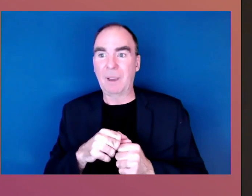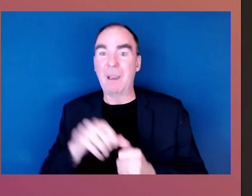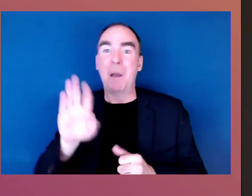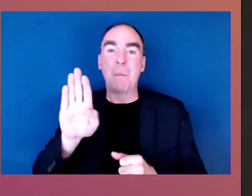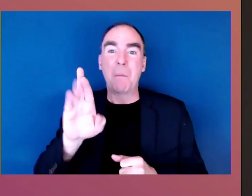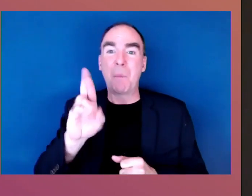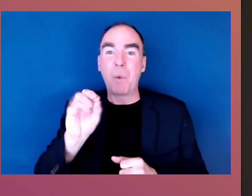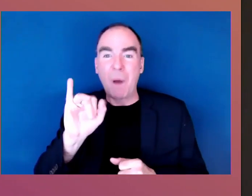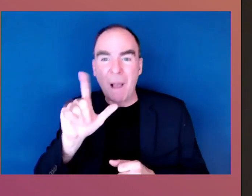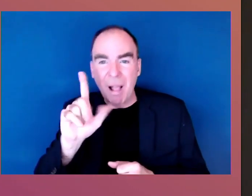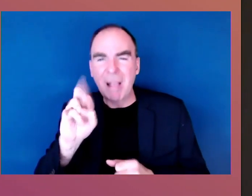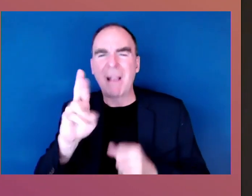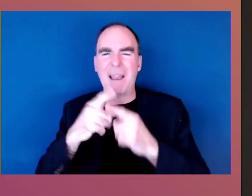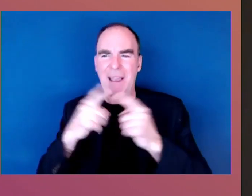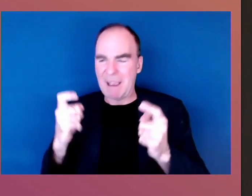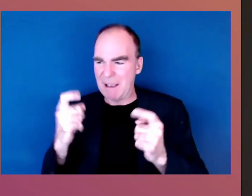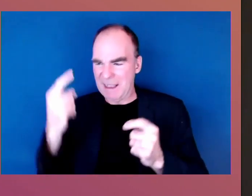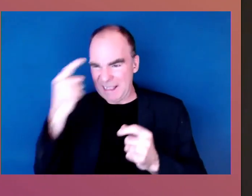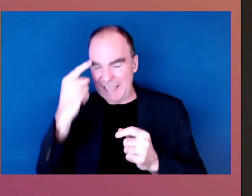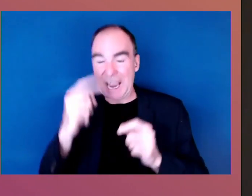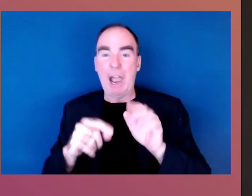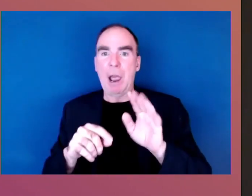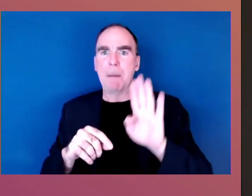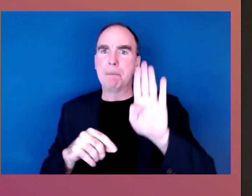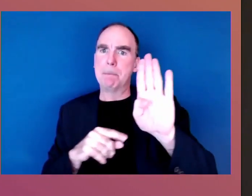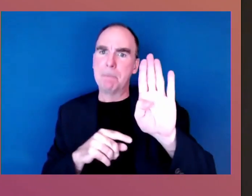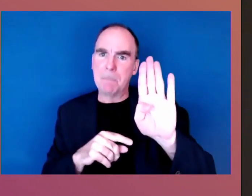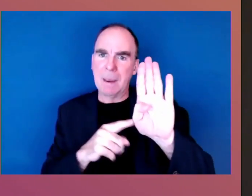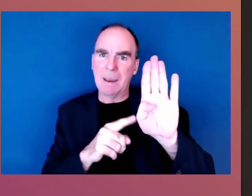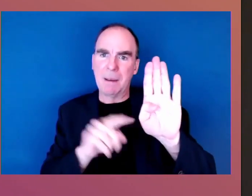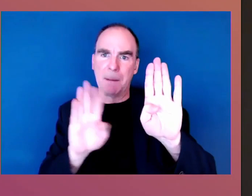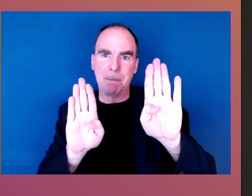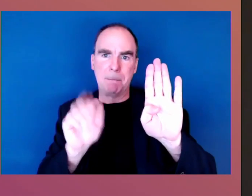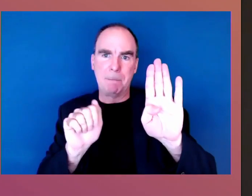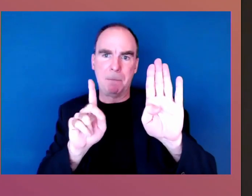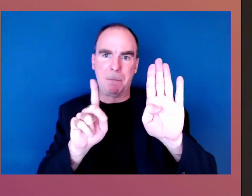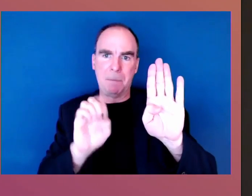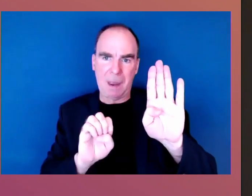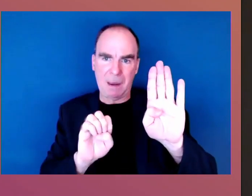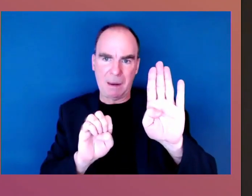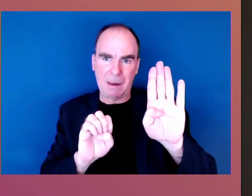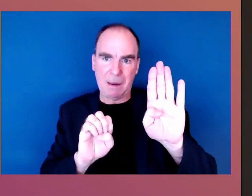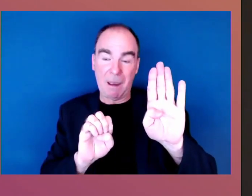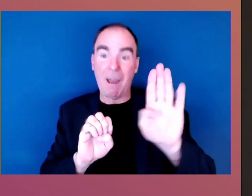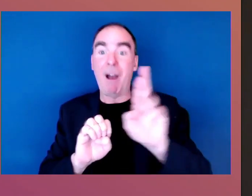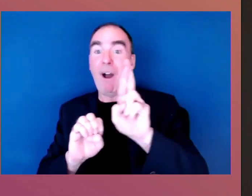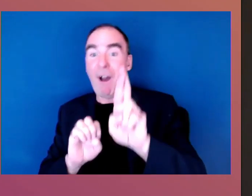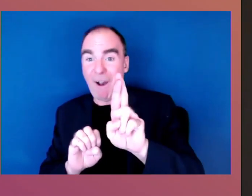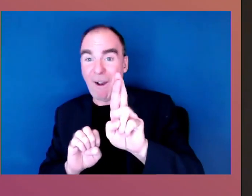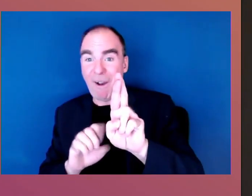to indicate B for bake and R for broiler. I needed to spend some time to get used to it.